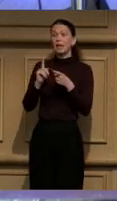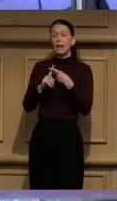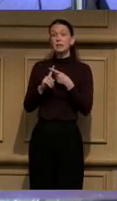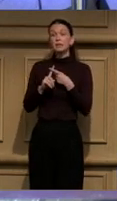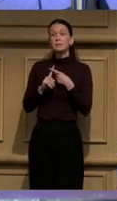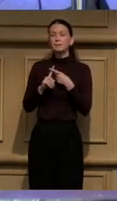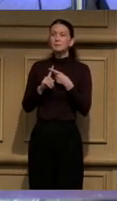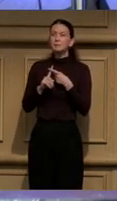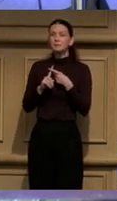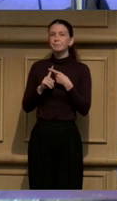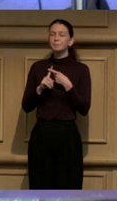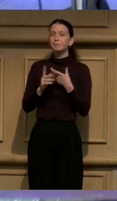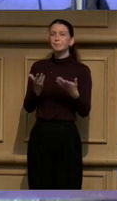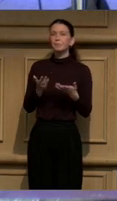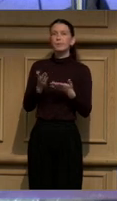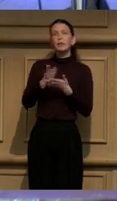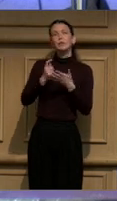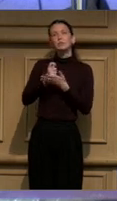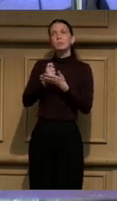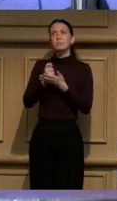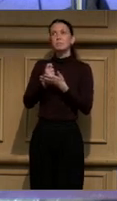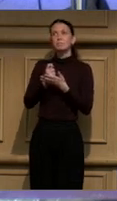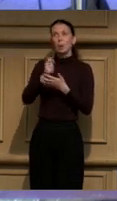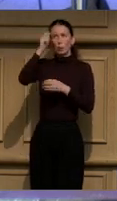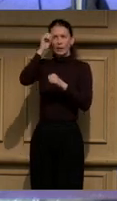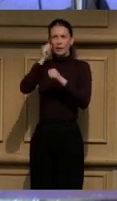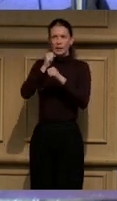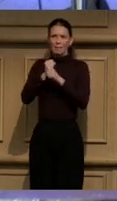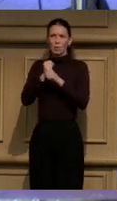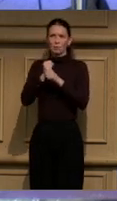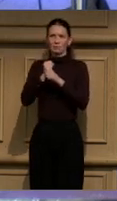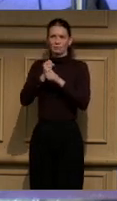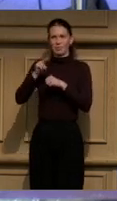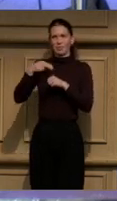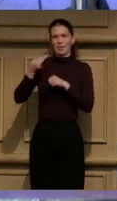And sometimes when, you know, we think about this bursary in particular, I think there is a sense of